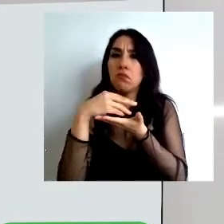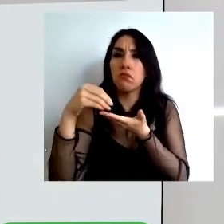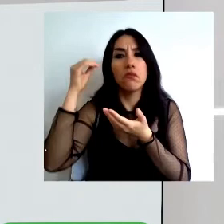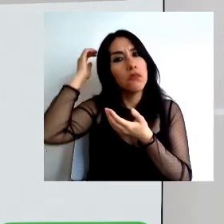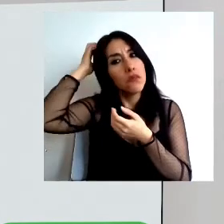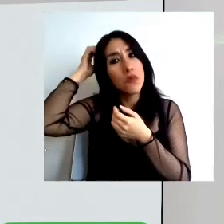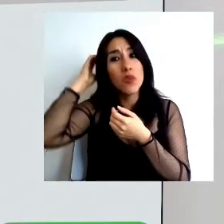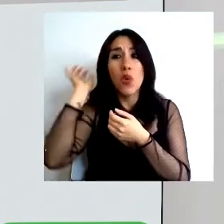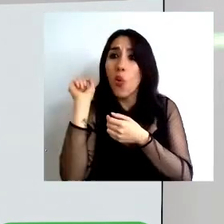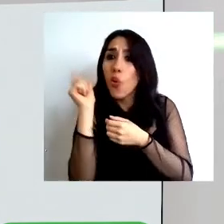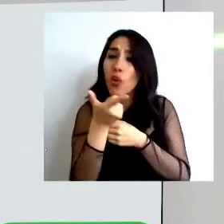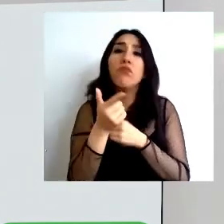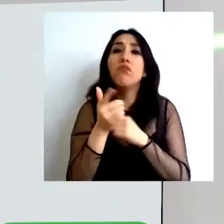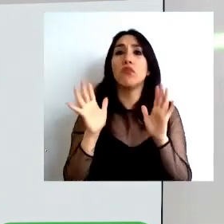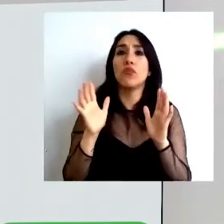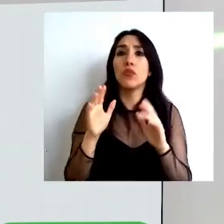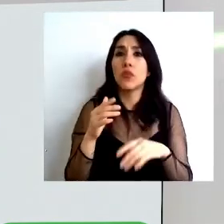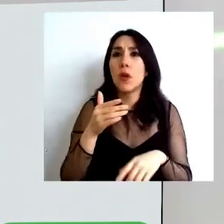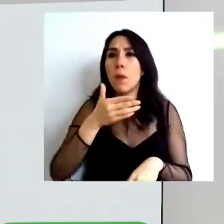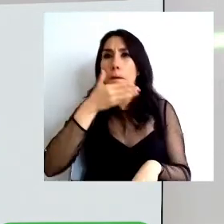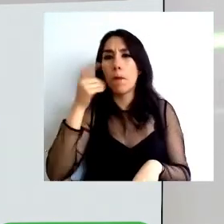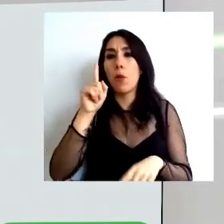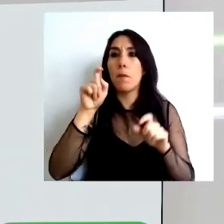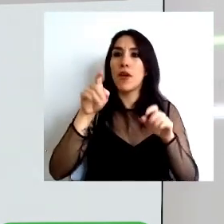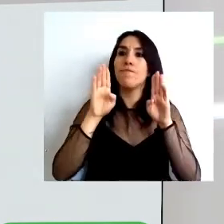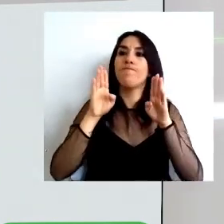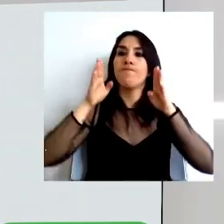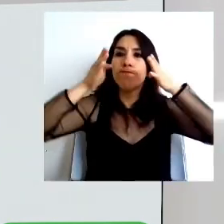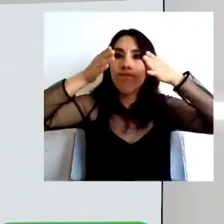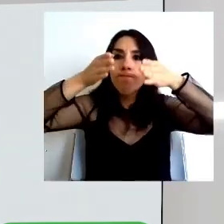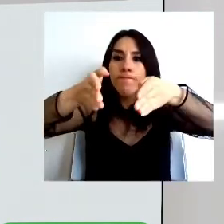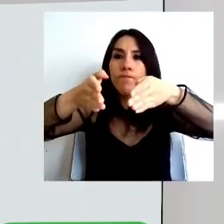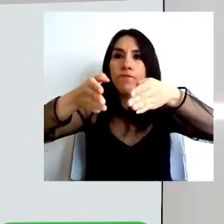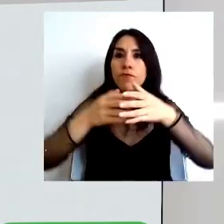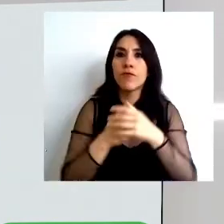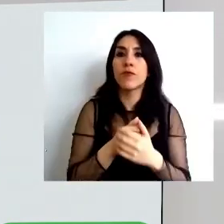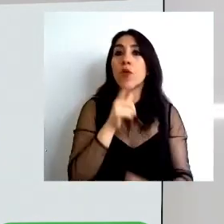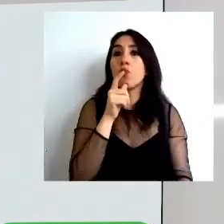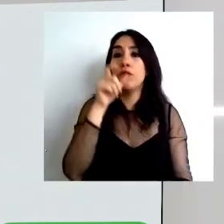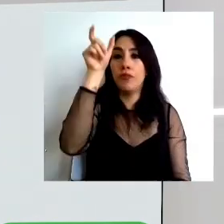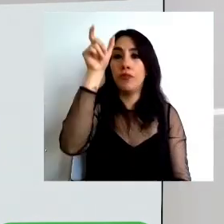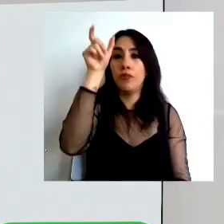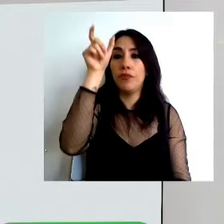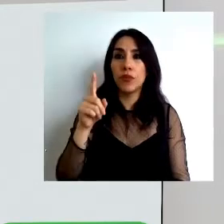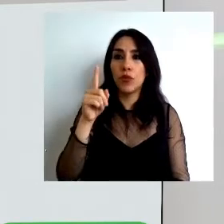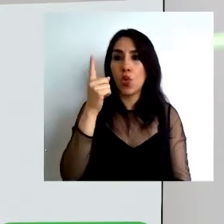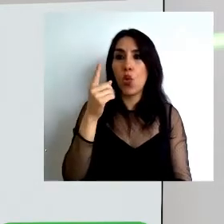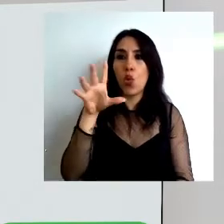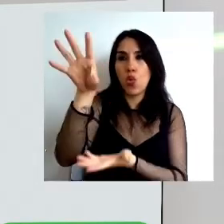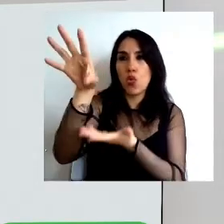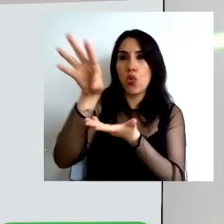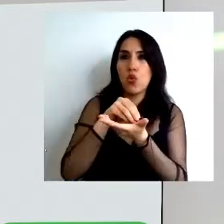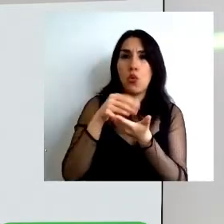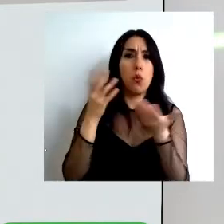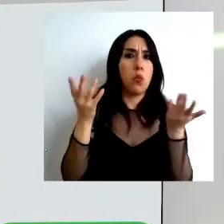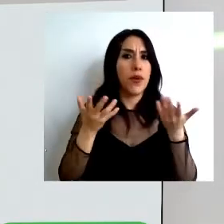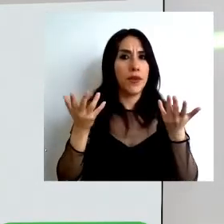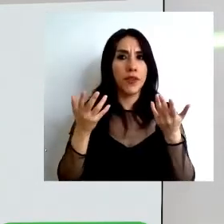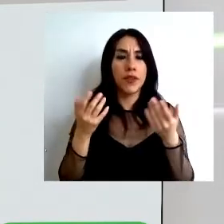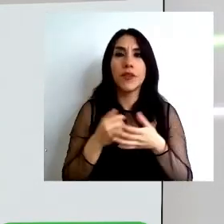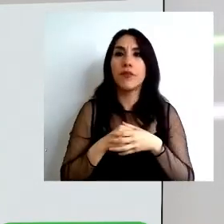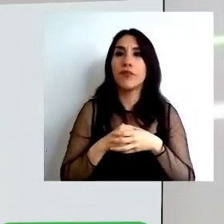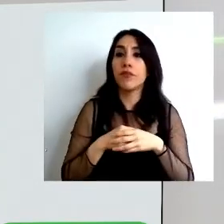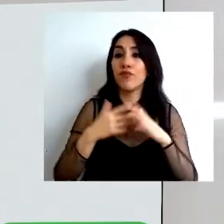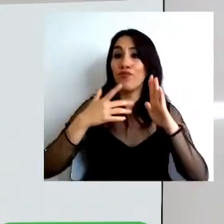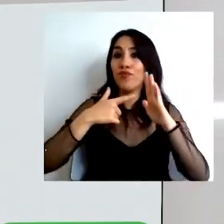or a specific program within the range of activities or programs you do. Perhaps it's a specific product or service or